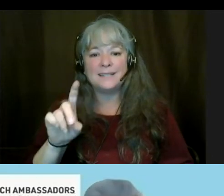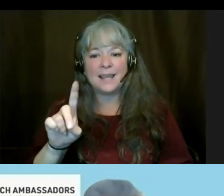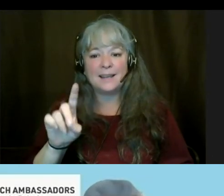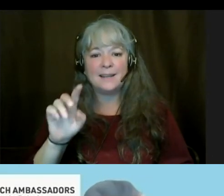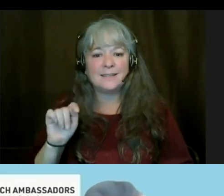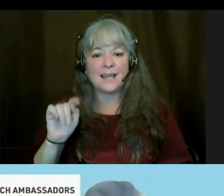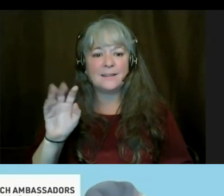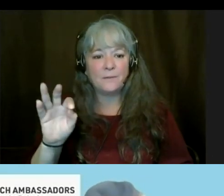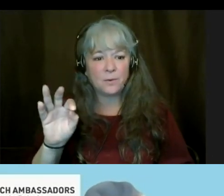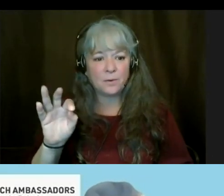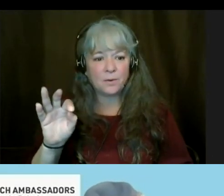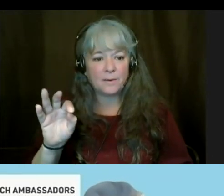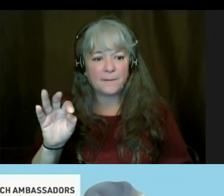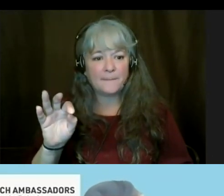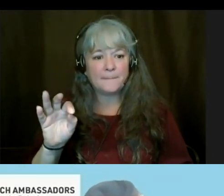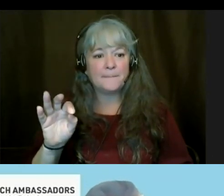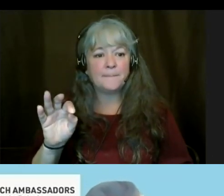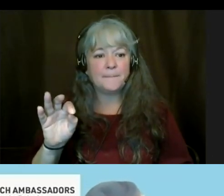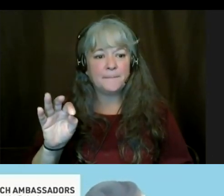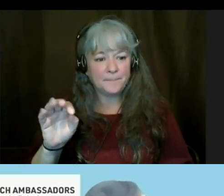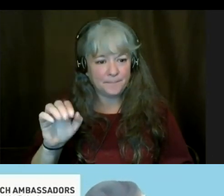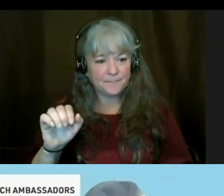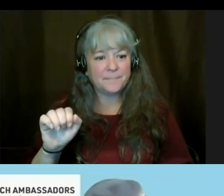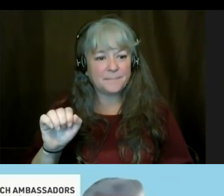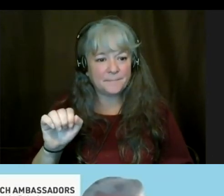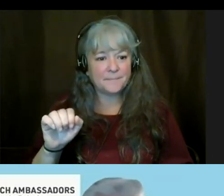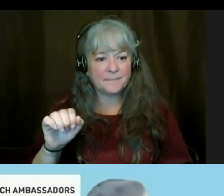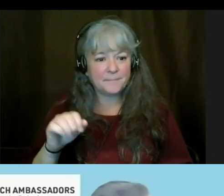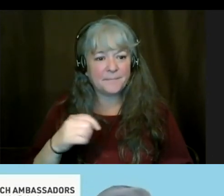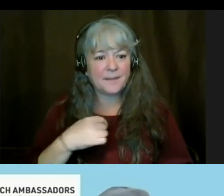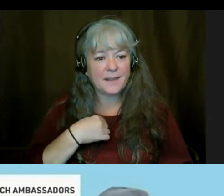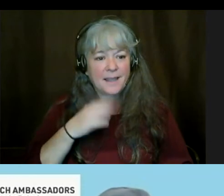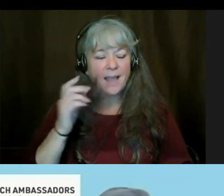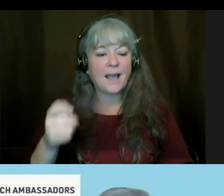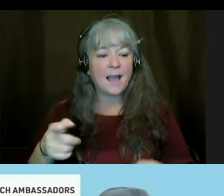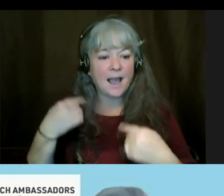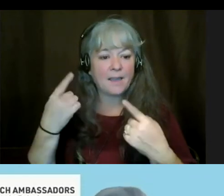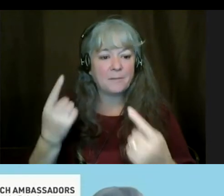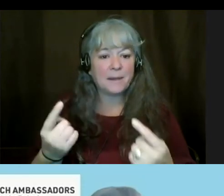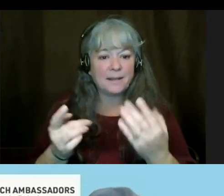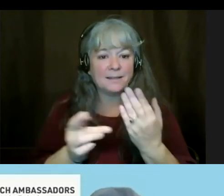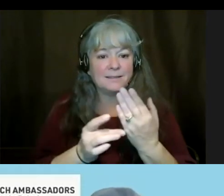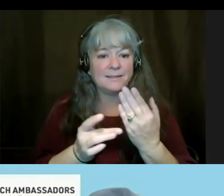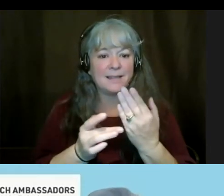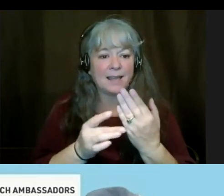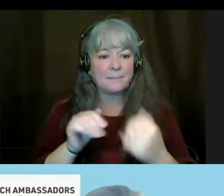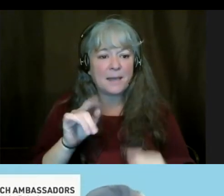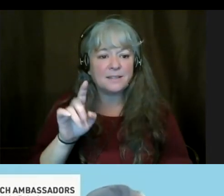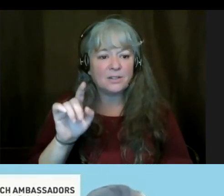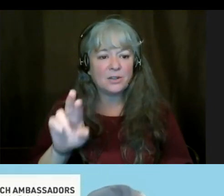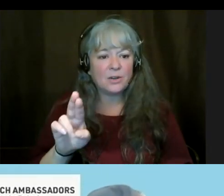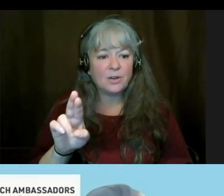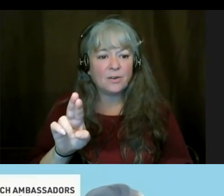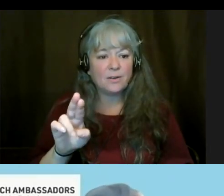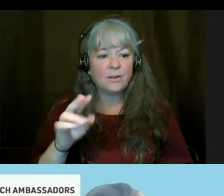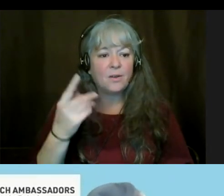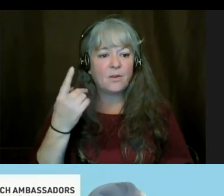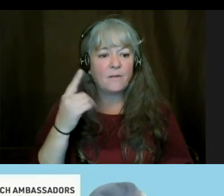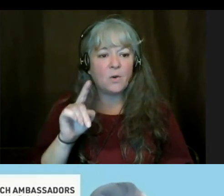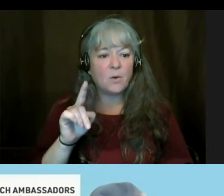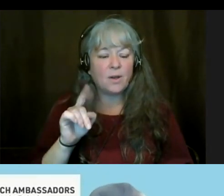There are many other communities, and I've been a tech ambassador